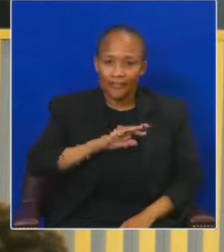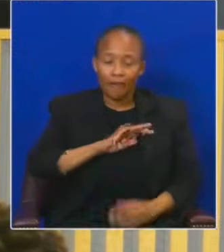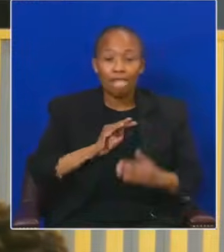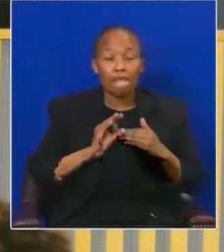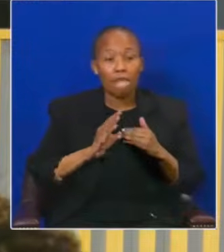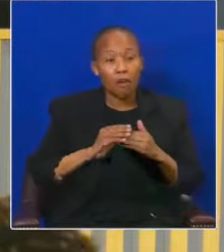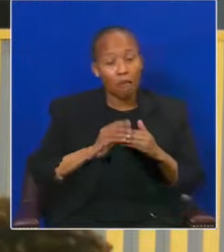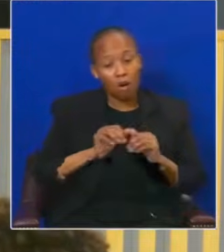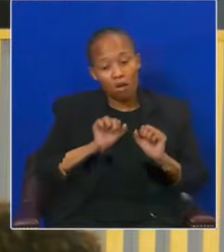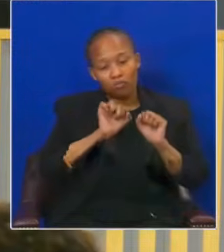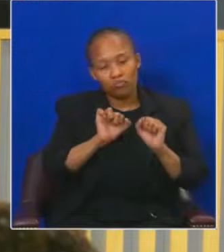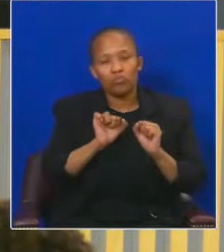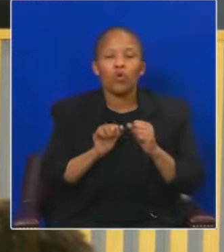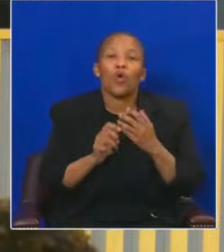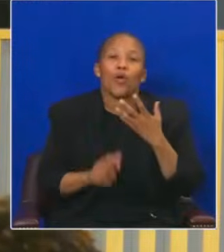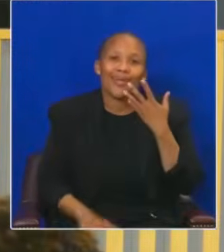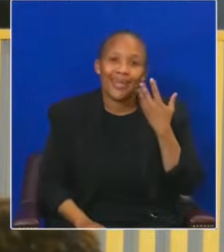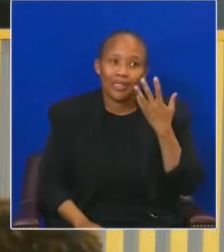came